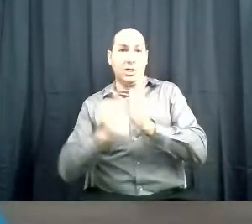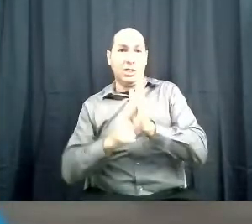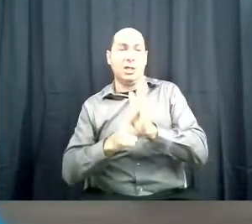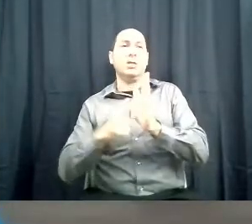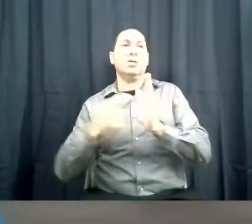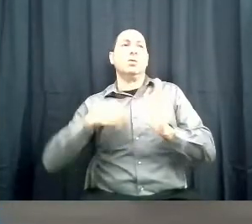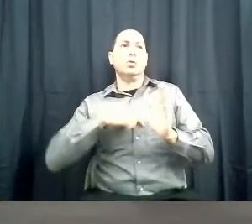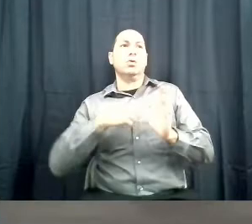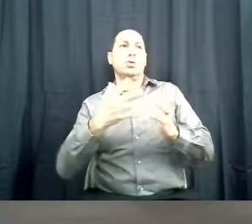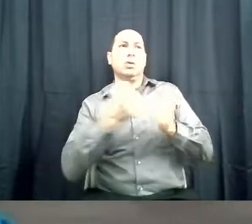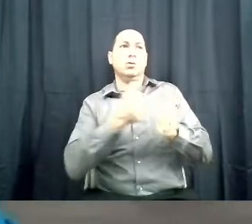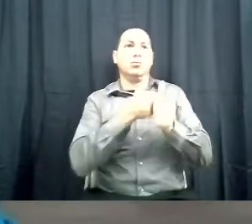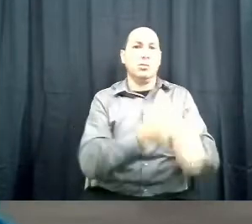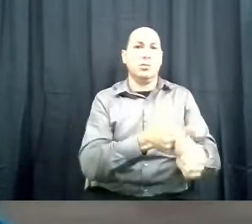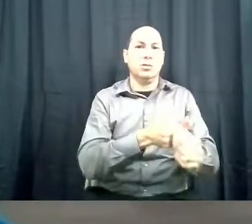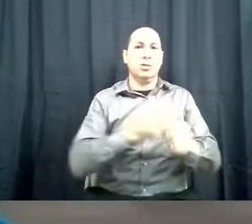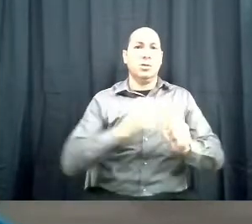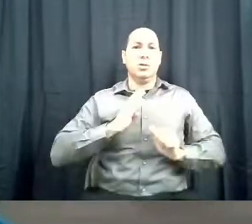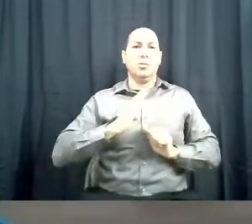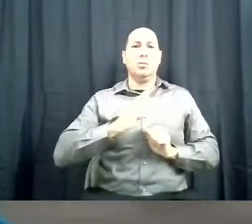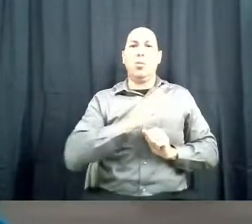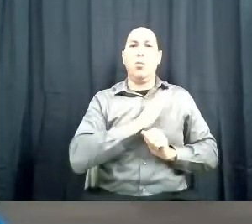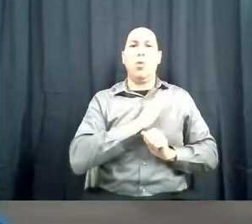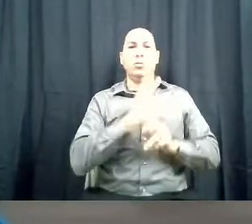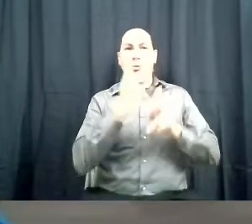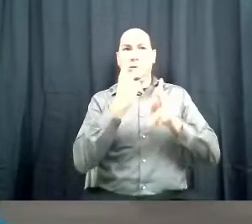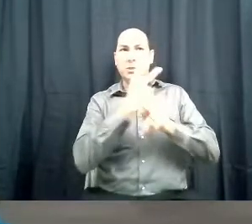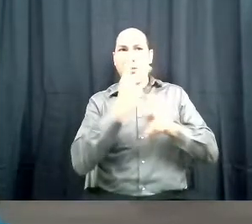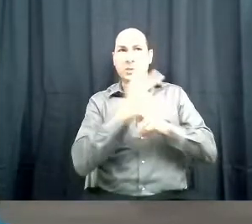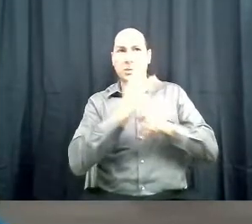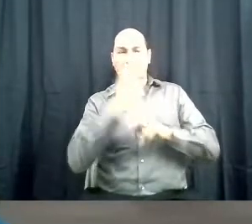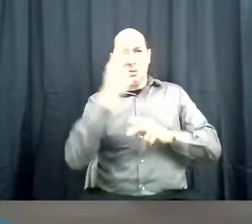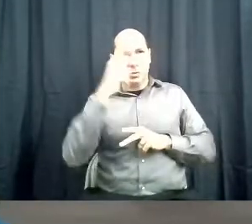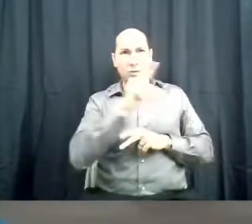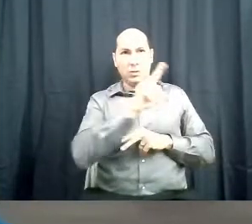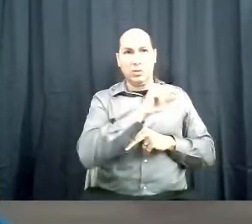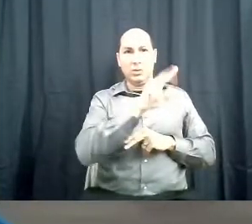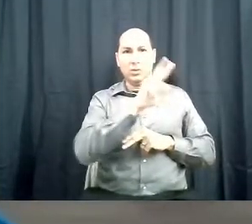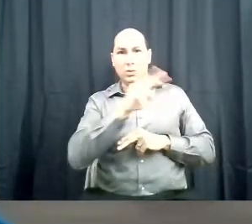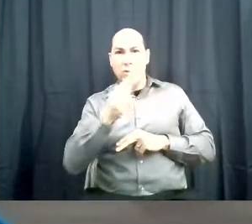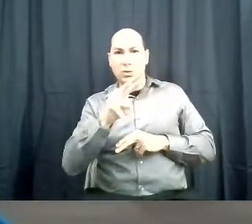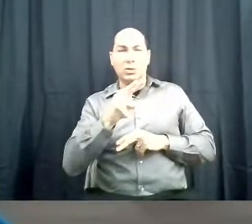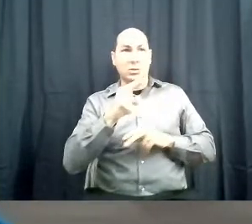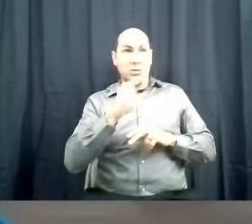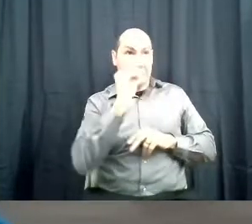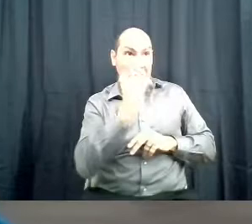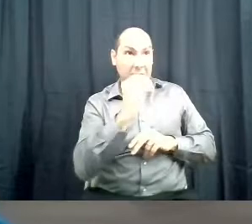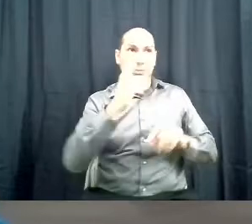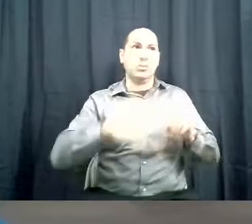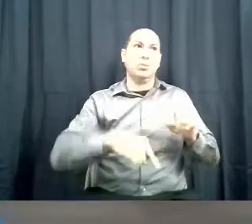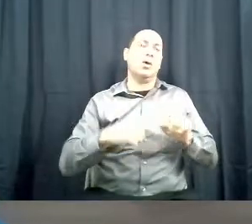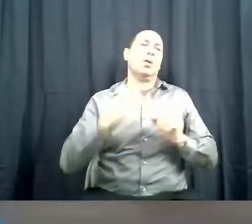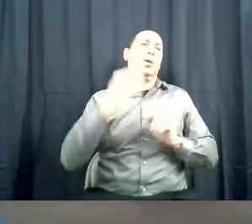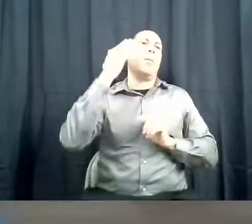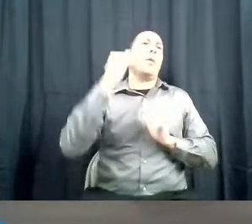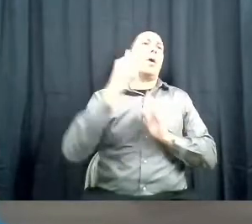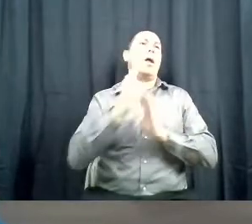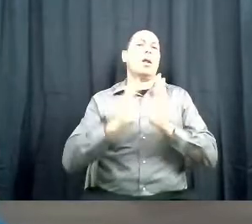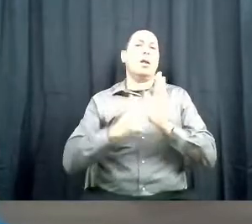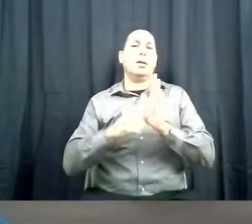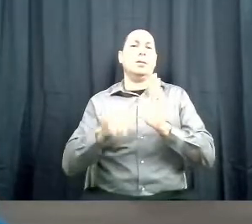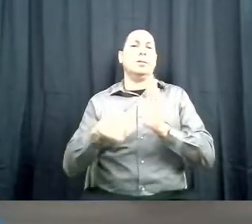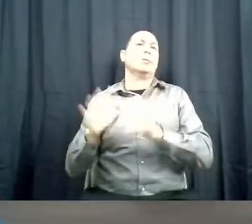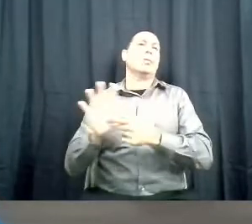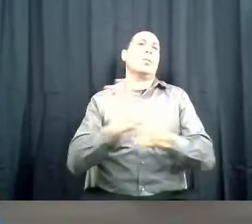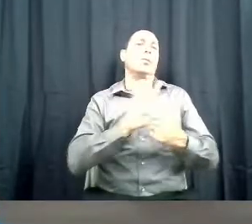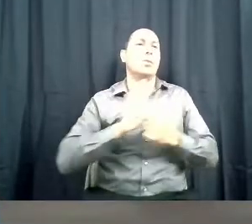board's projection for fiscal year 22 cannot be zero because the legislation reflects, and it reflects legislation,